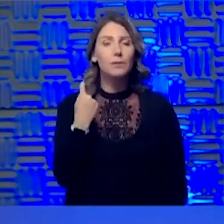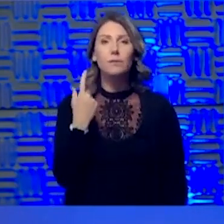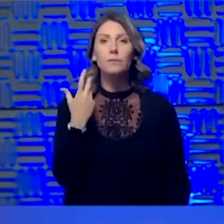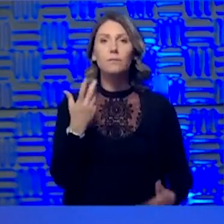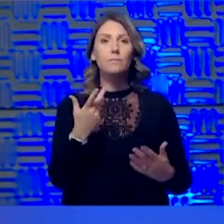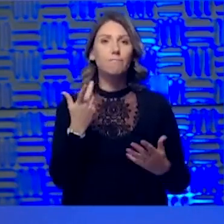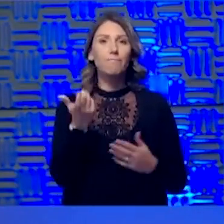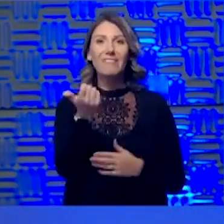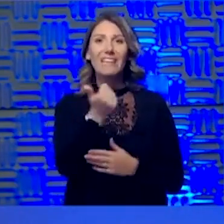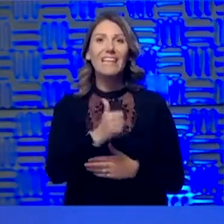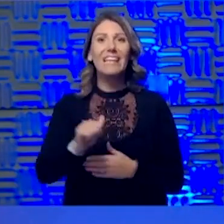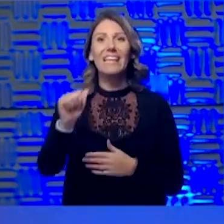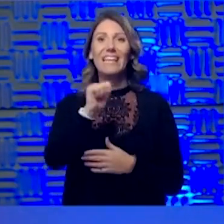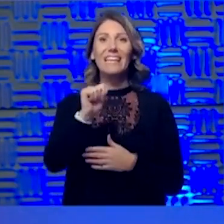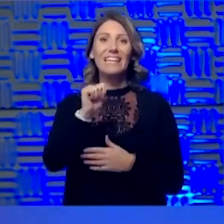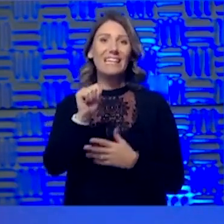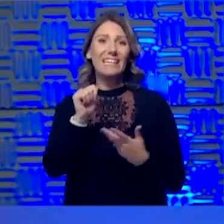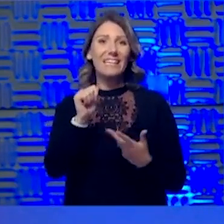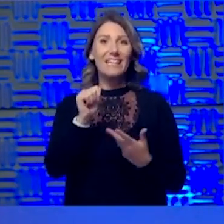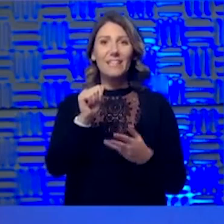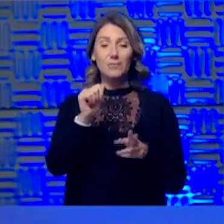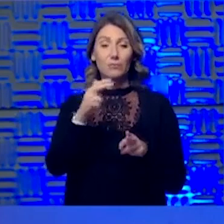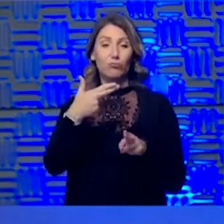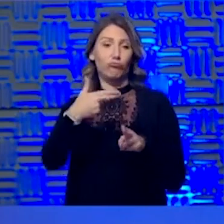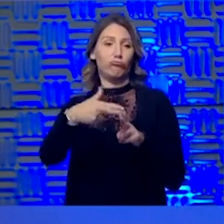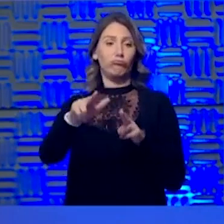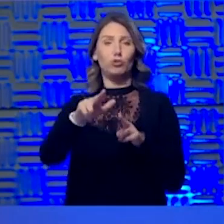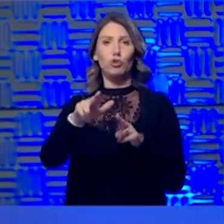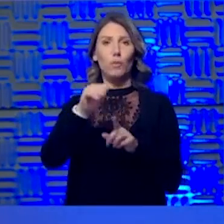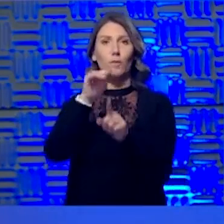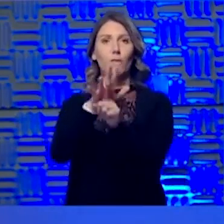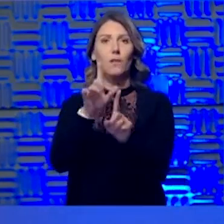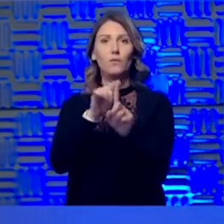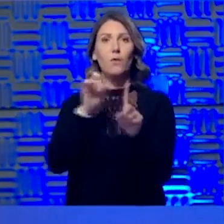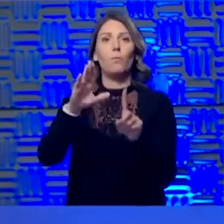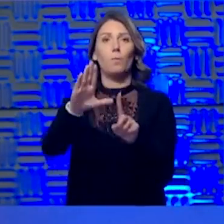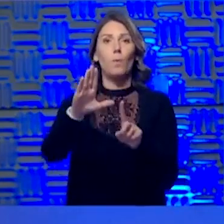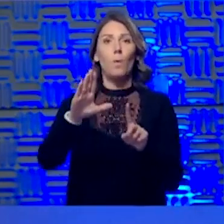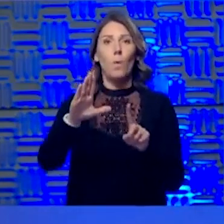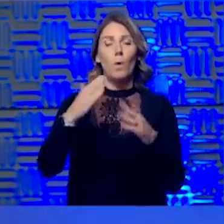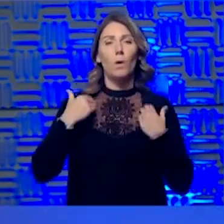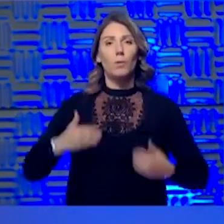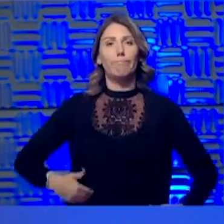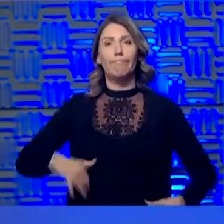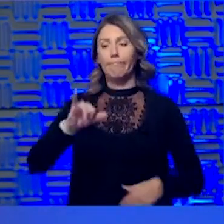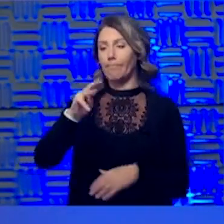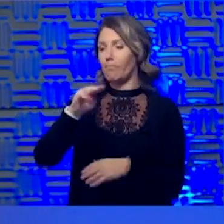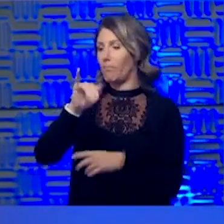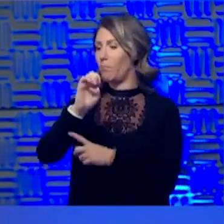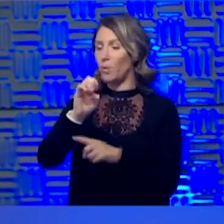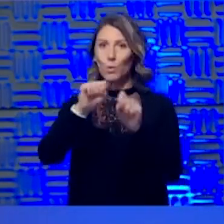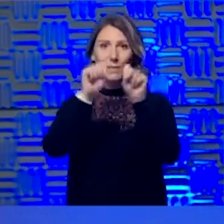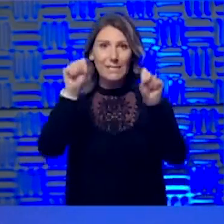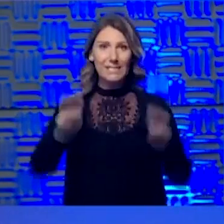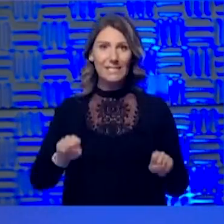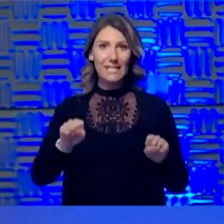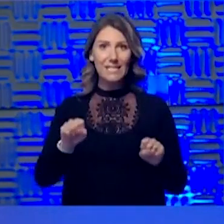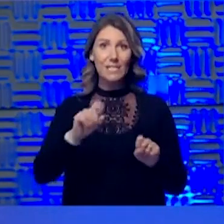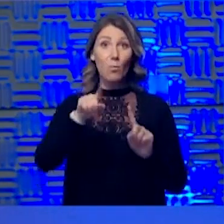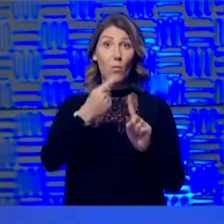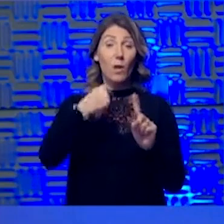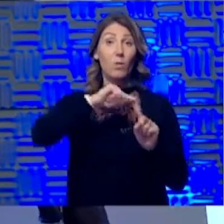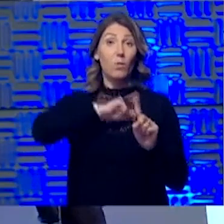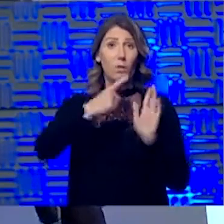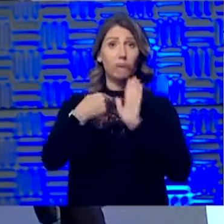any deleterious or short-sighted effects over your immune system by doing those things that we're promoting for public health at this